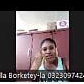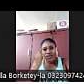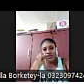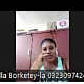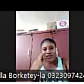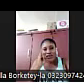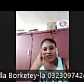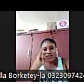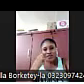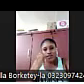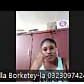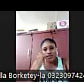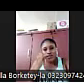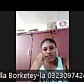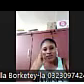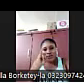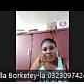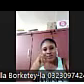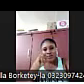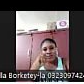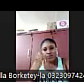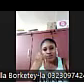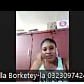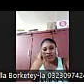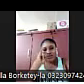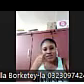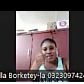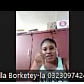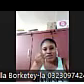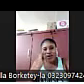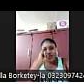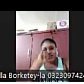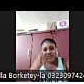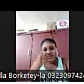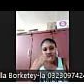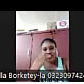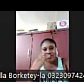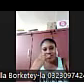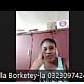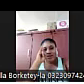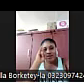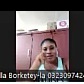J. We can't see. J.